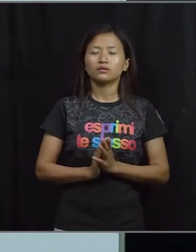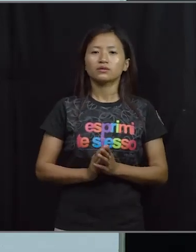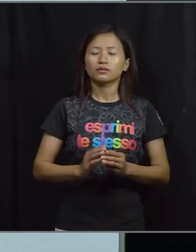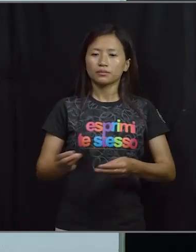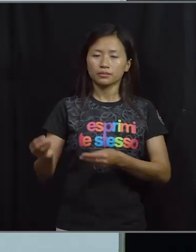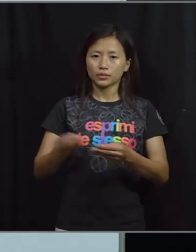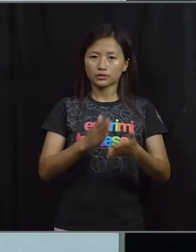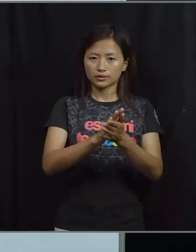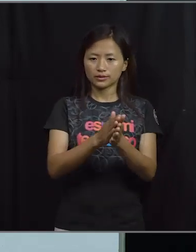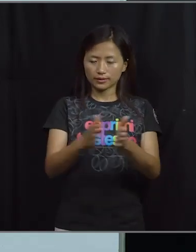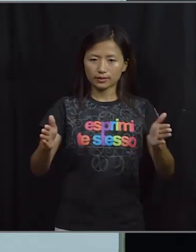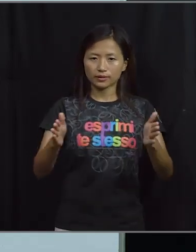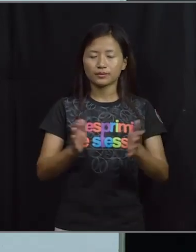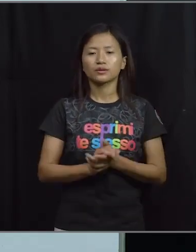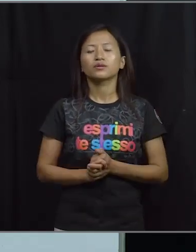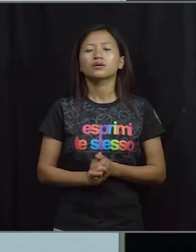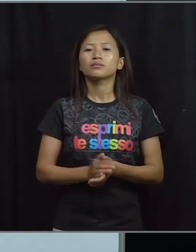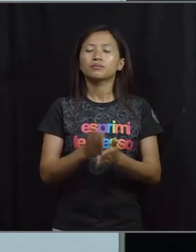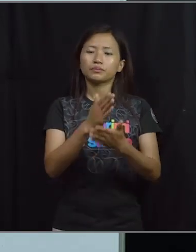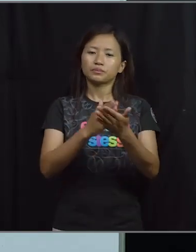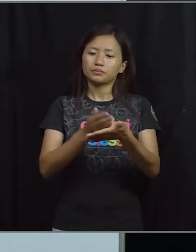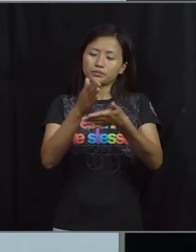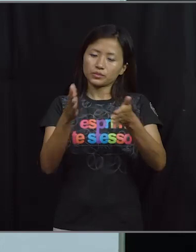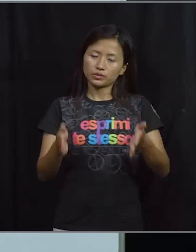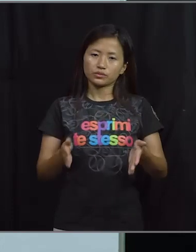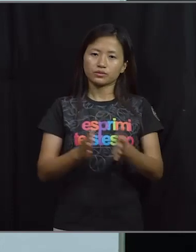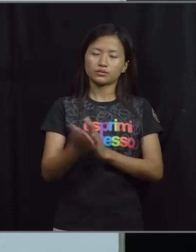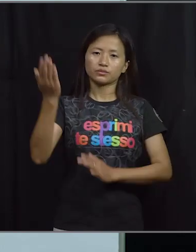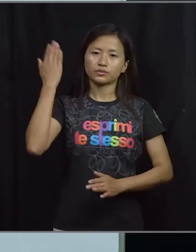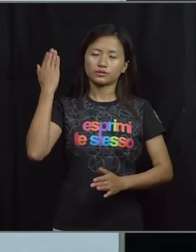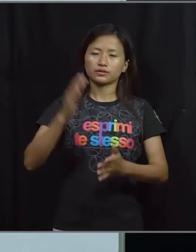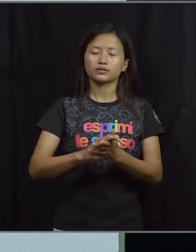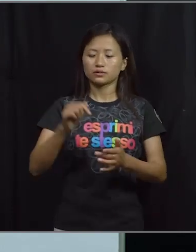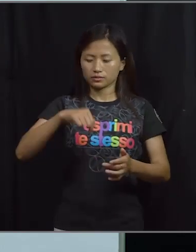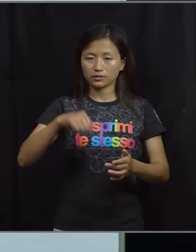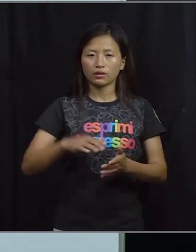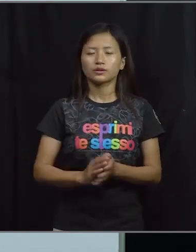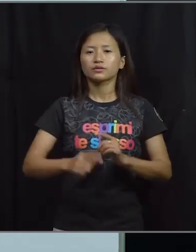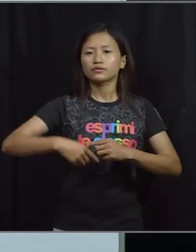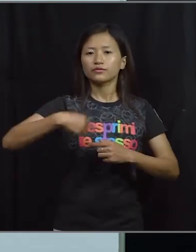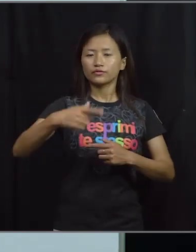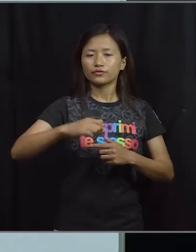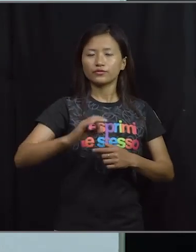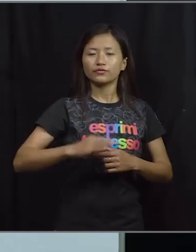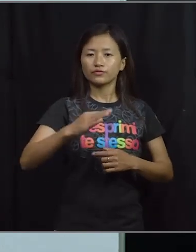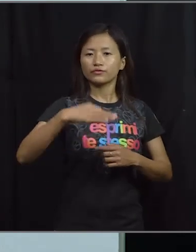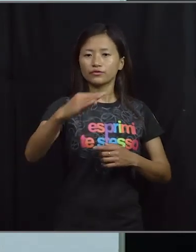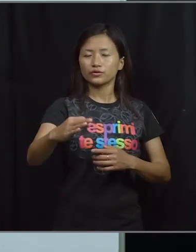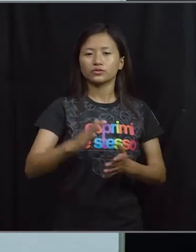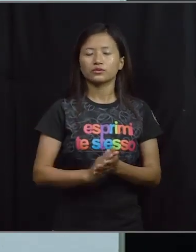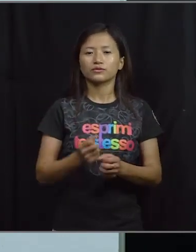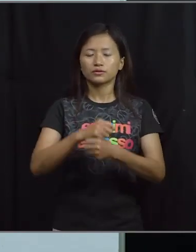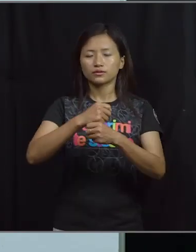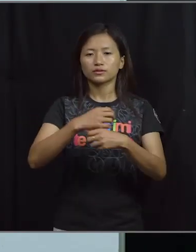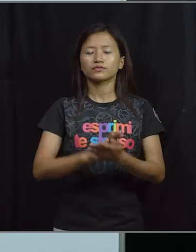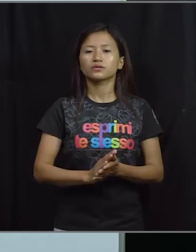bridge the gap. They need to bridge the gap between the present and the future. An entrepreneur also needs to possess the